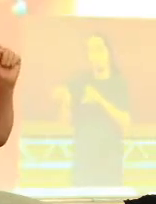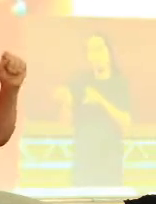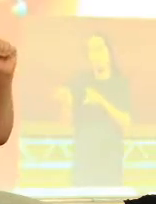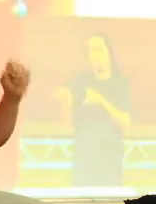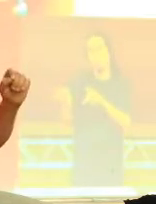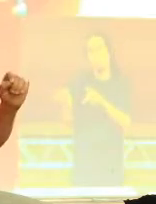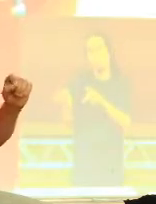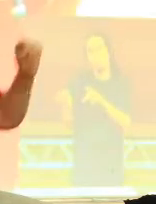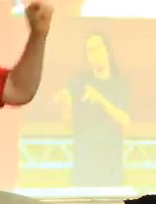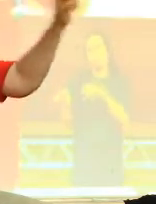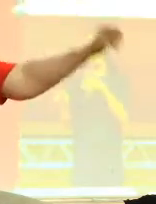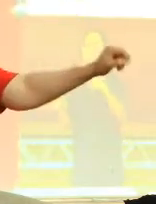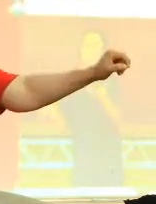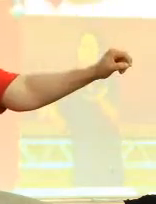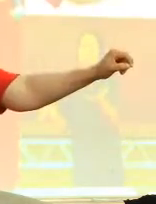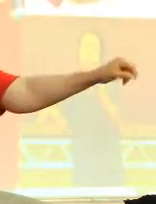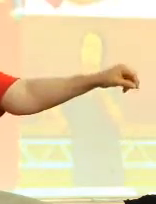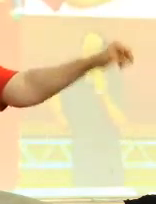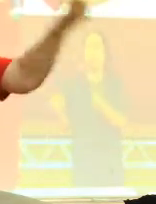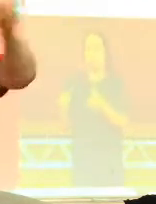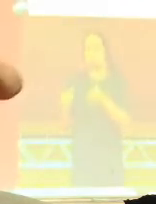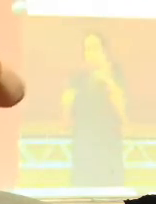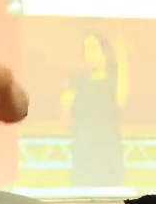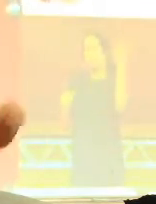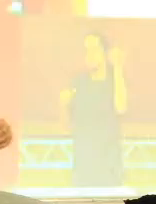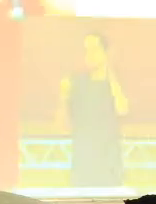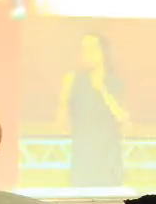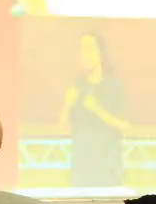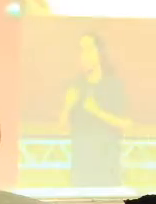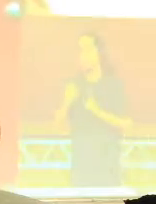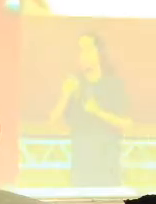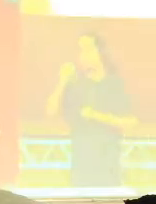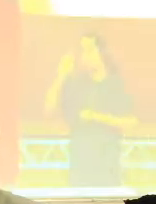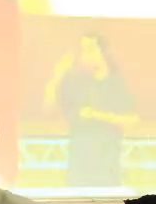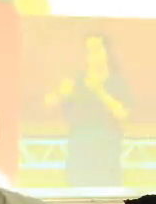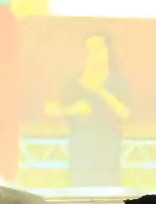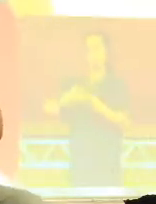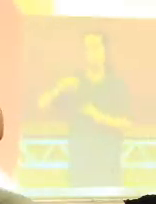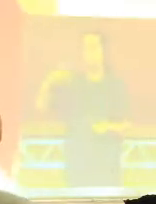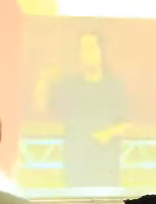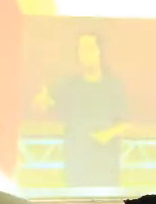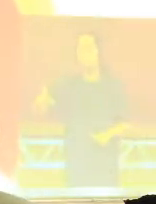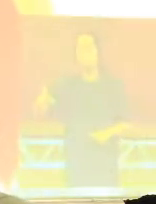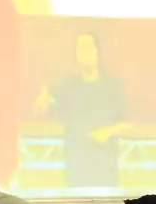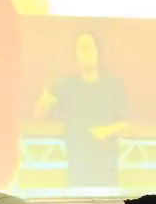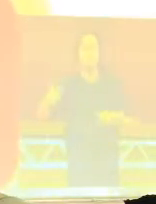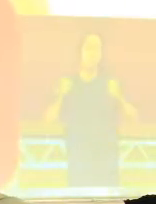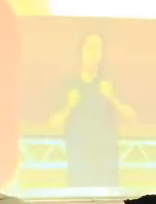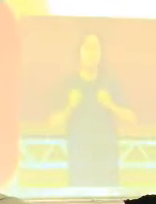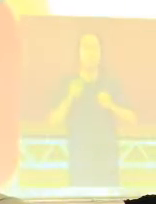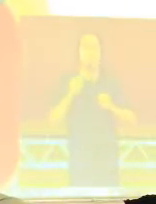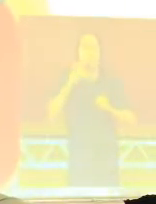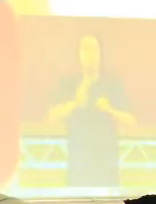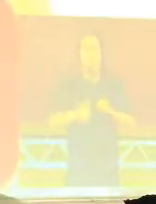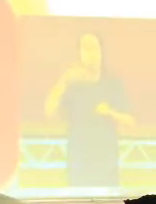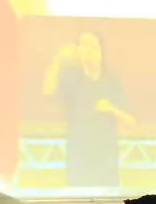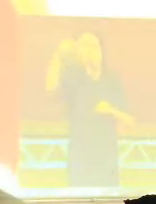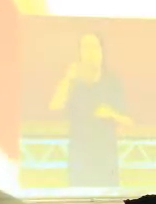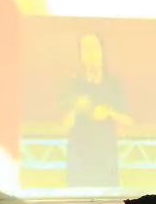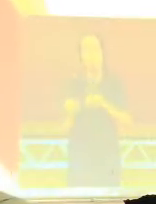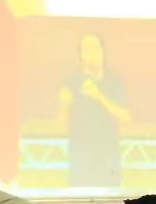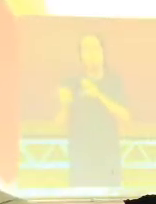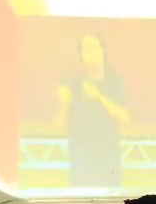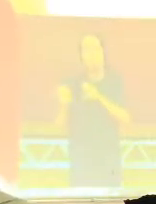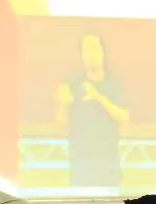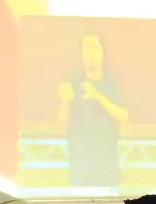use your influence in the right direction, not the bad direction. Meanwhile, there is a lot of work with free